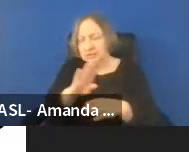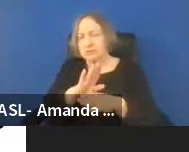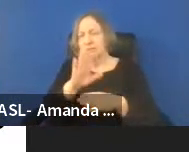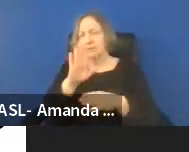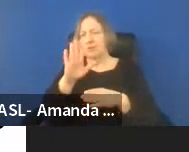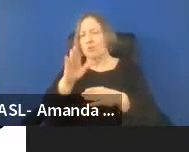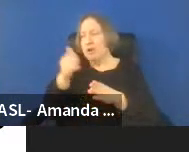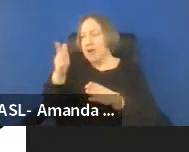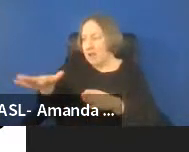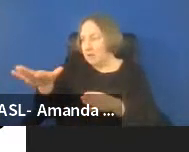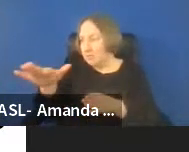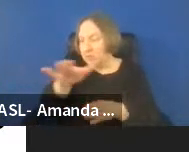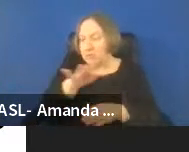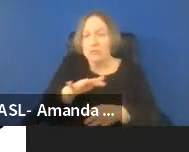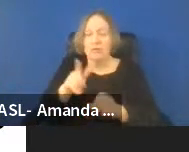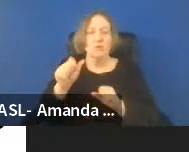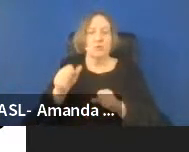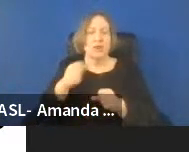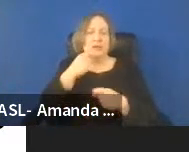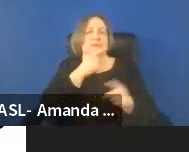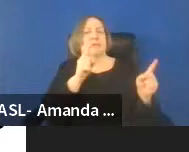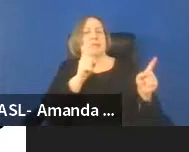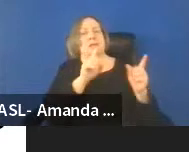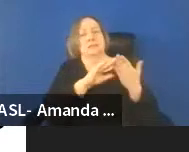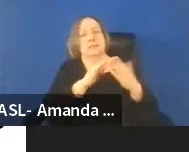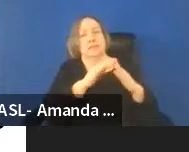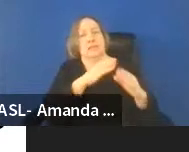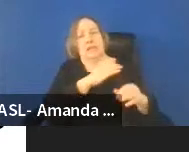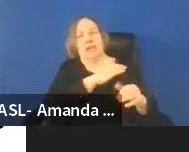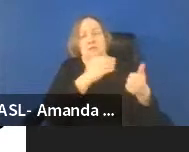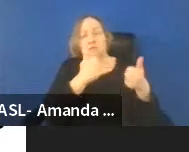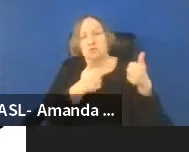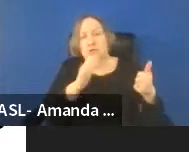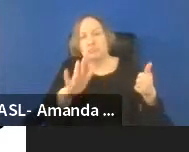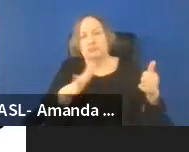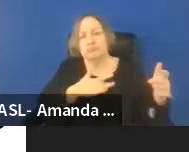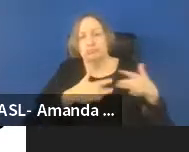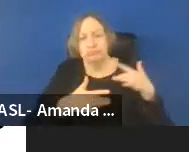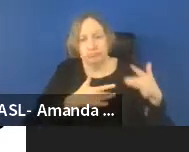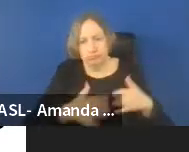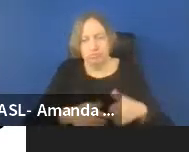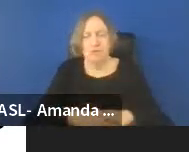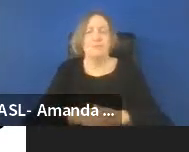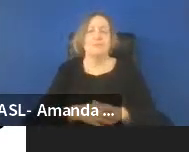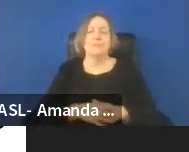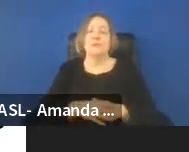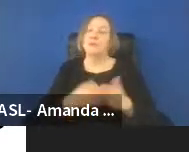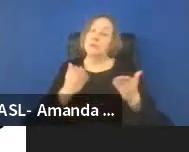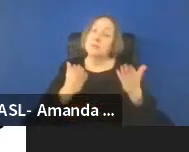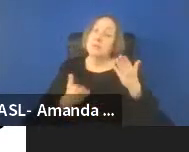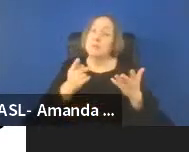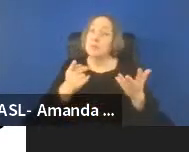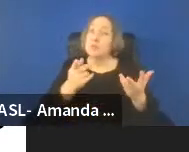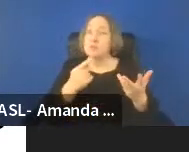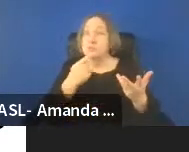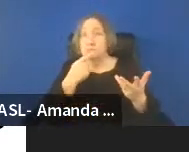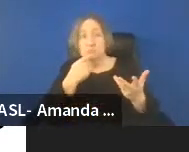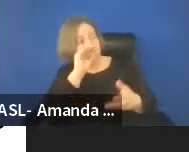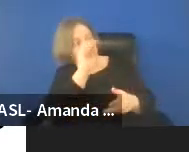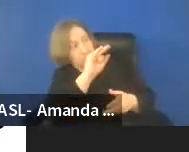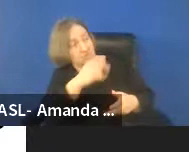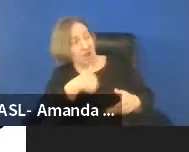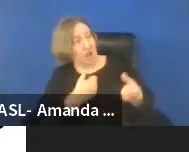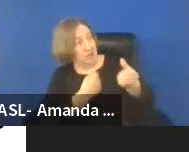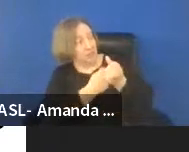your neighborhood, you can tell City Council what concerns you might have, or maybe that you support the action